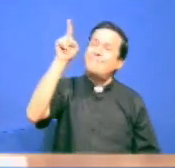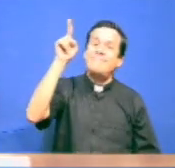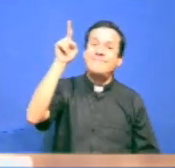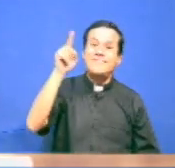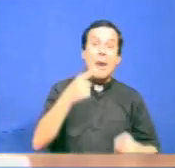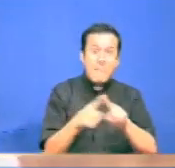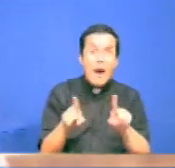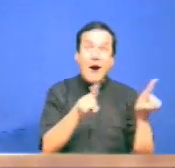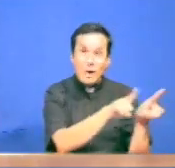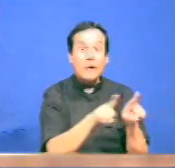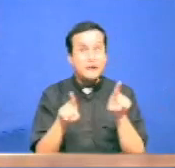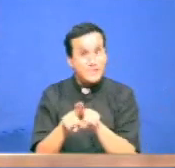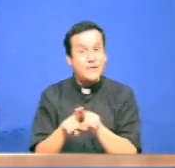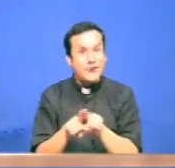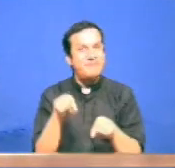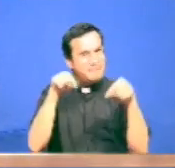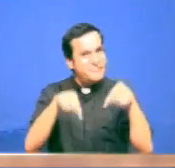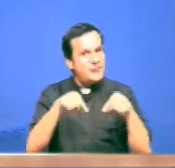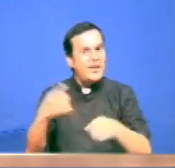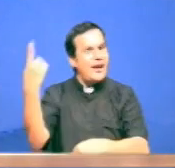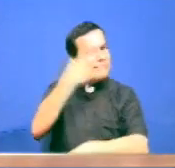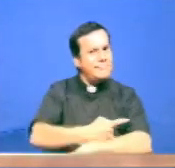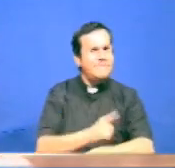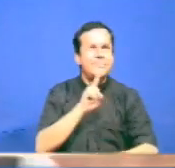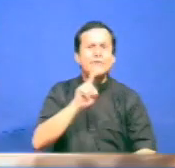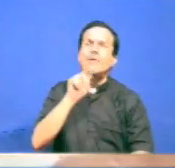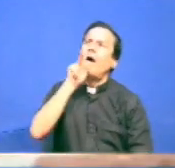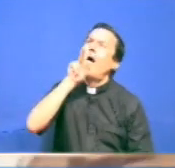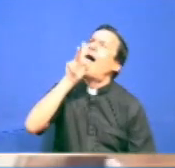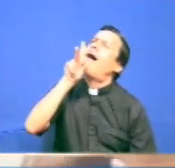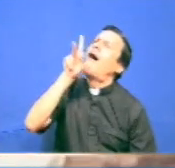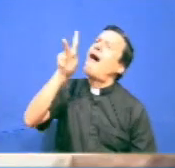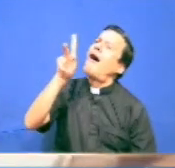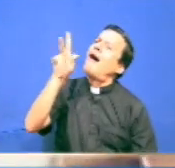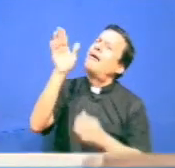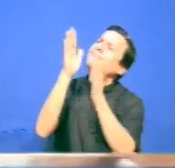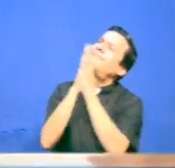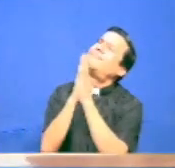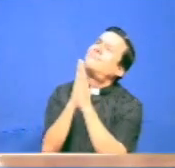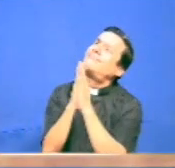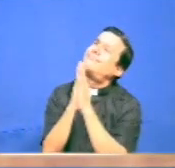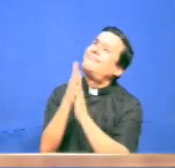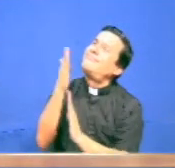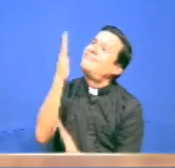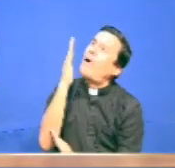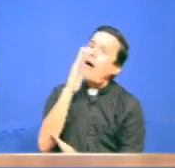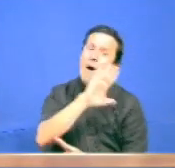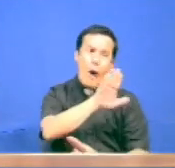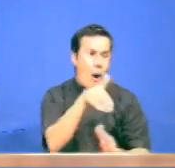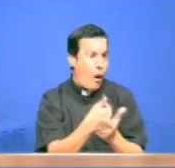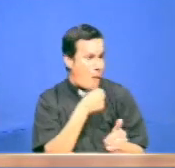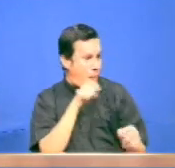same time, a day to cry out to God for our needs and the needs we have of our brothers and